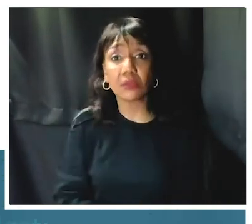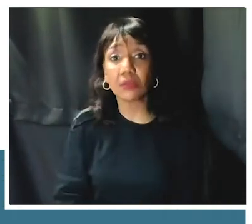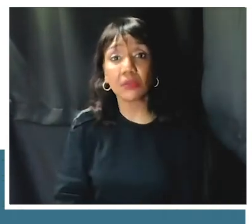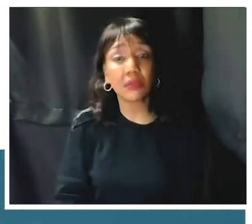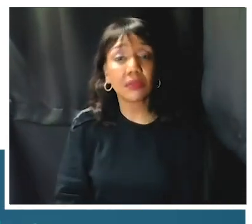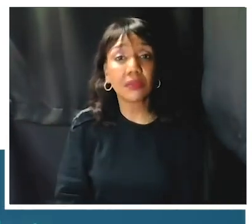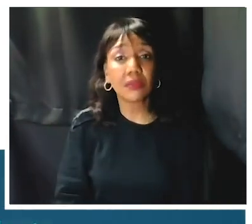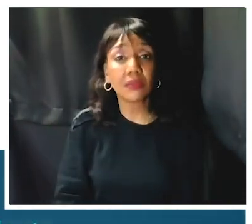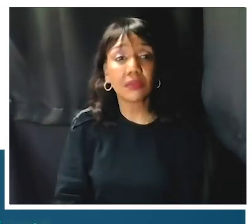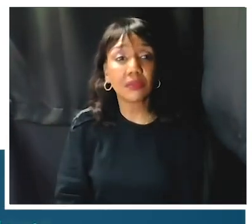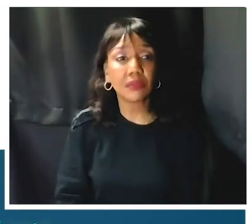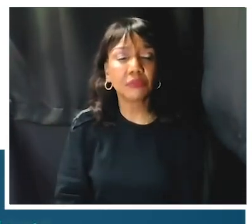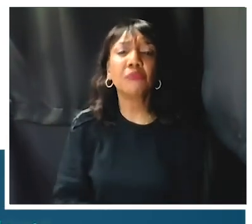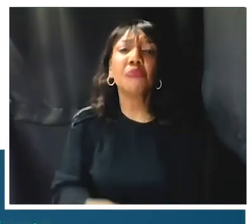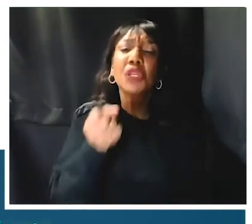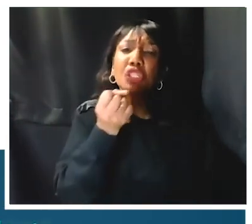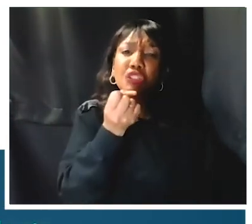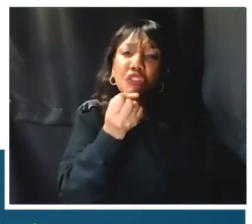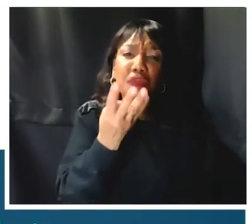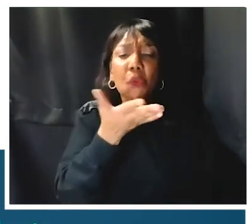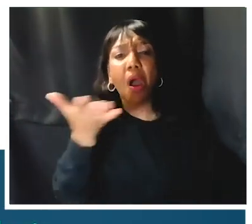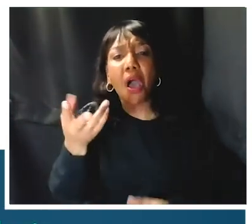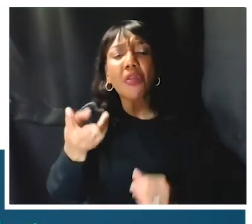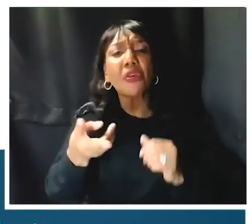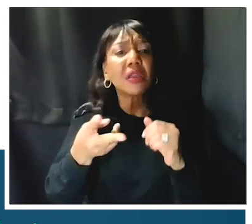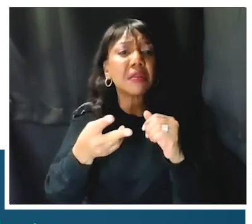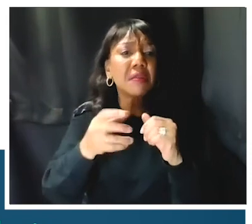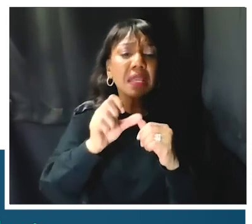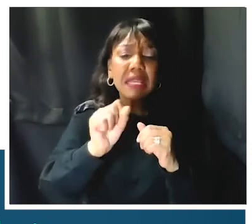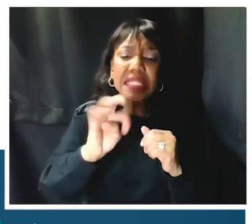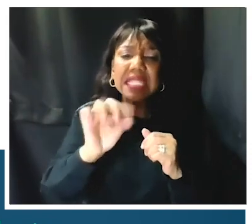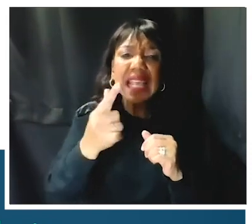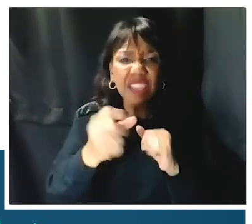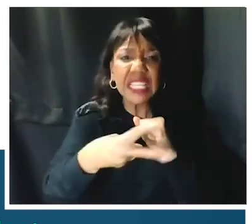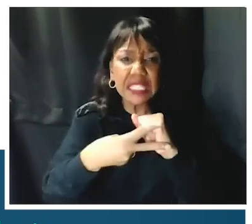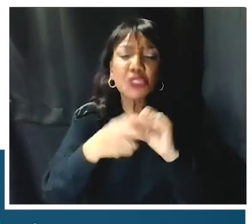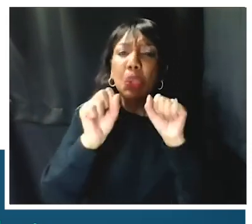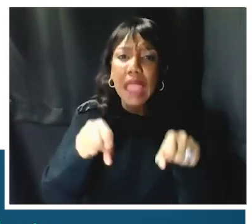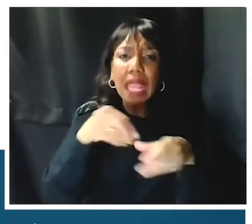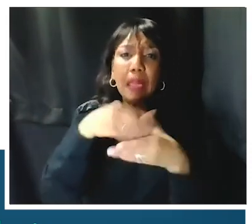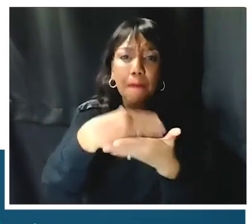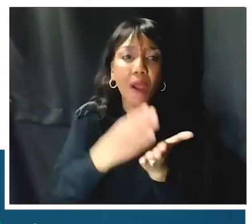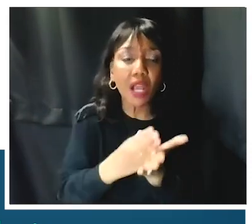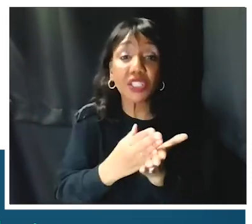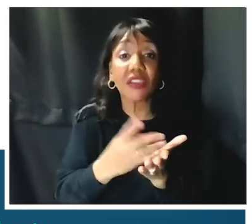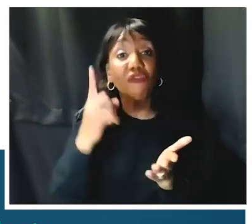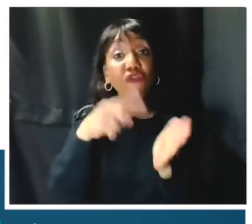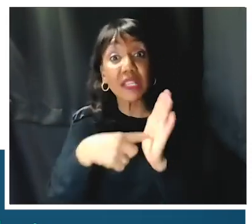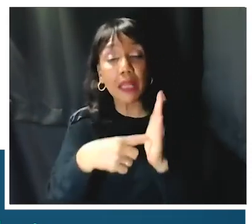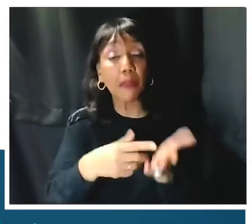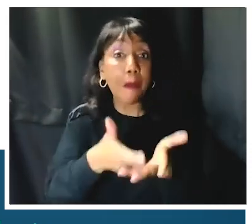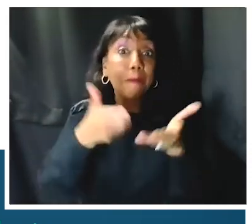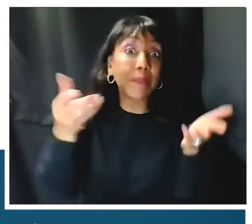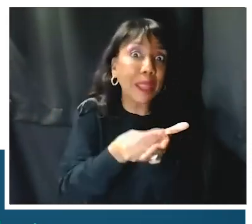There are a couple of other types of savings that you can include in your budget. These include big purchase savings and